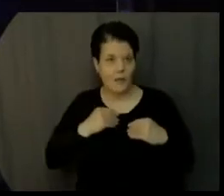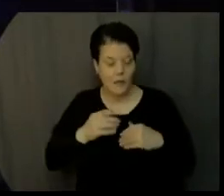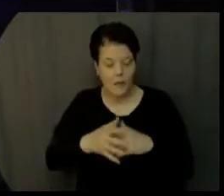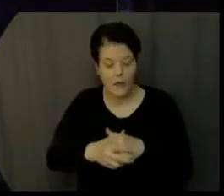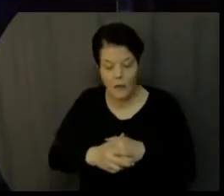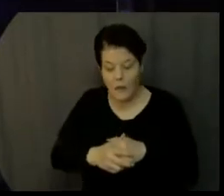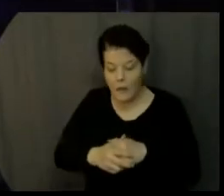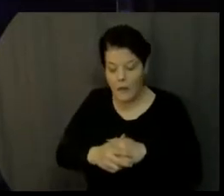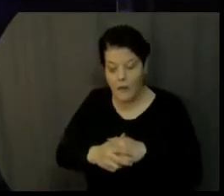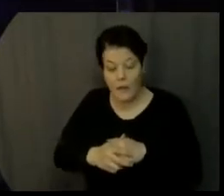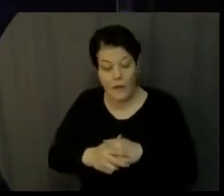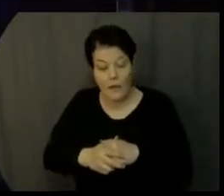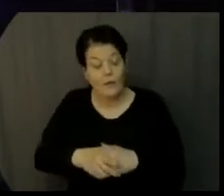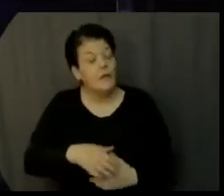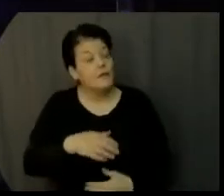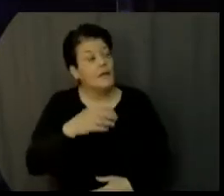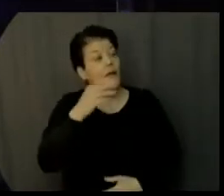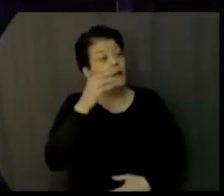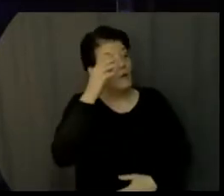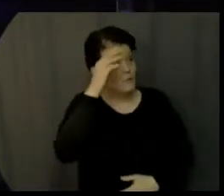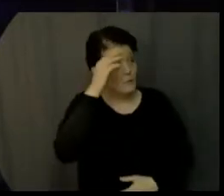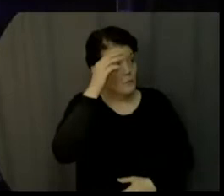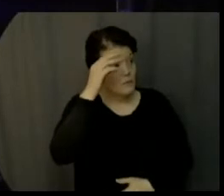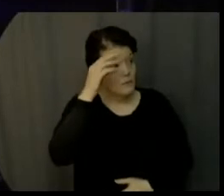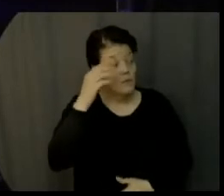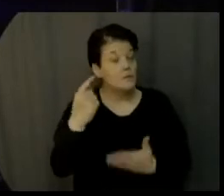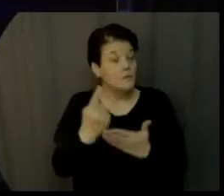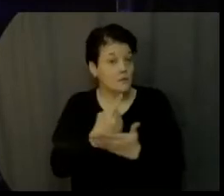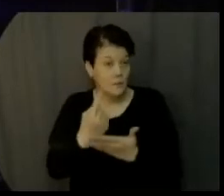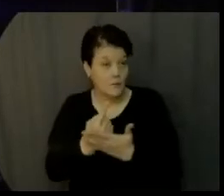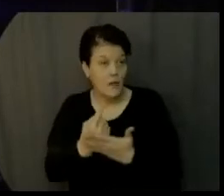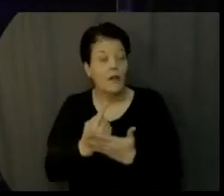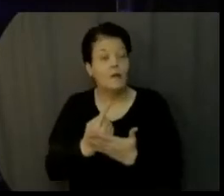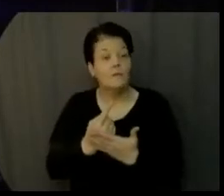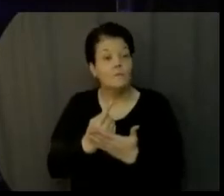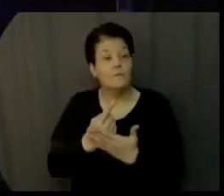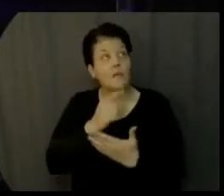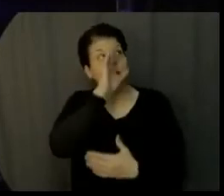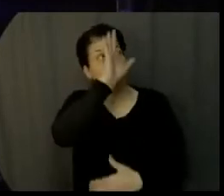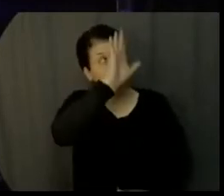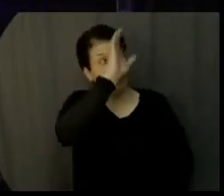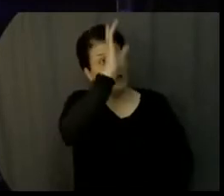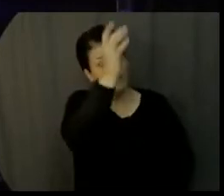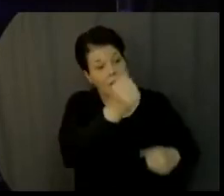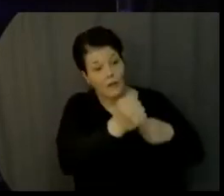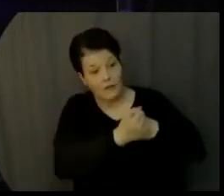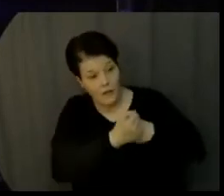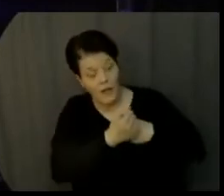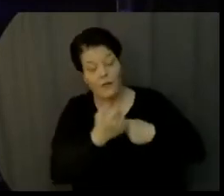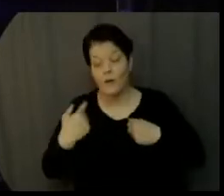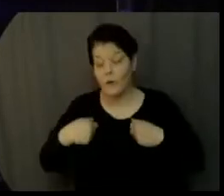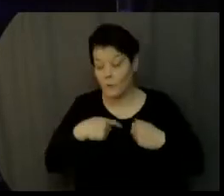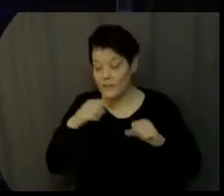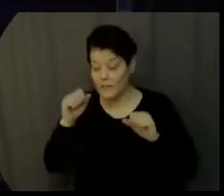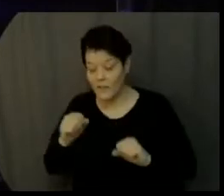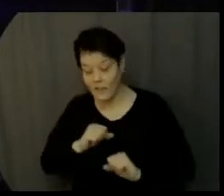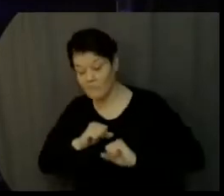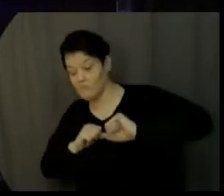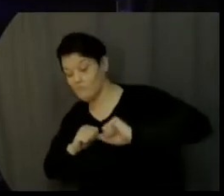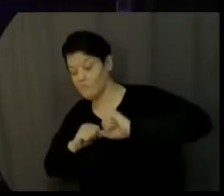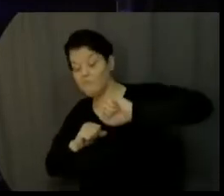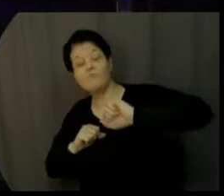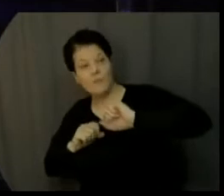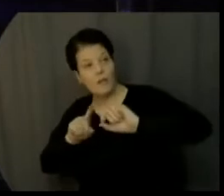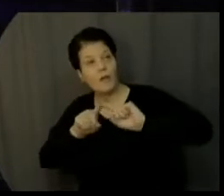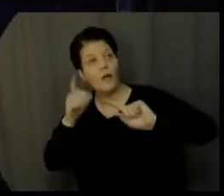our walk with God, we're shut off to God's love. We're, for whatever reason. But when we